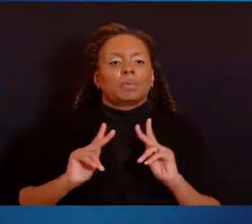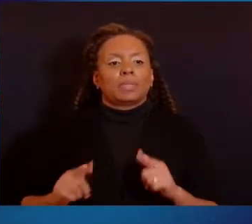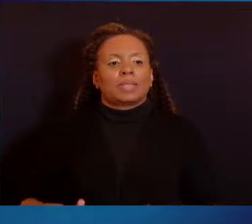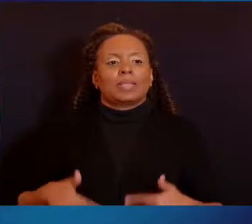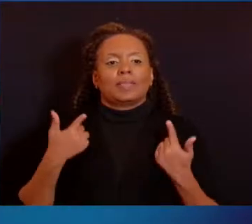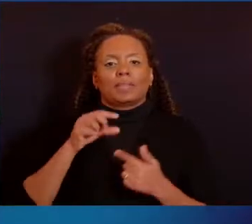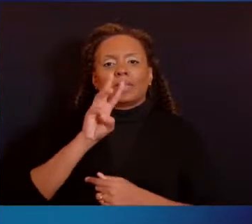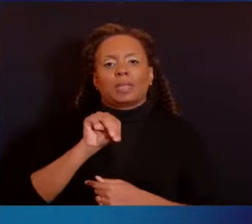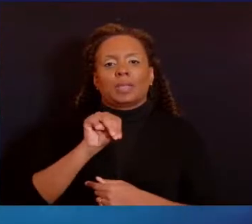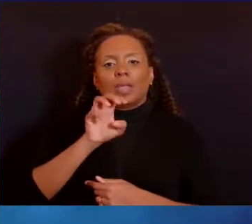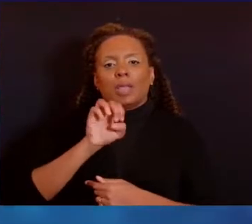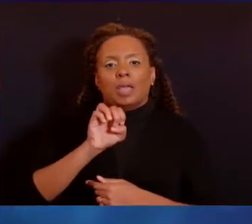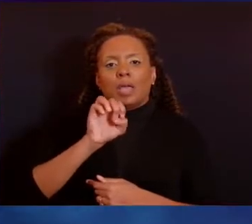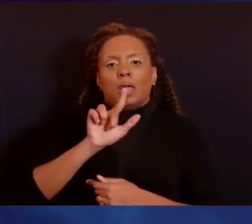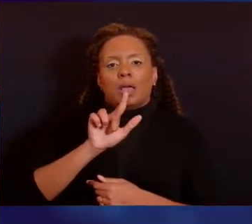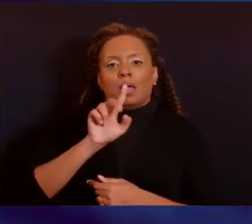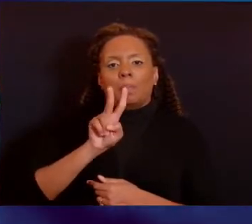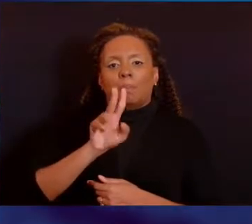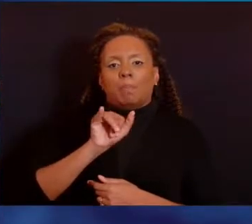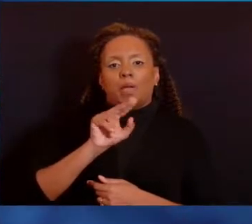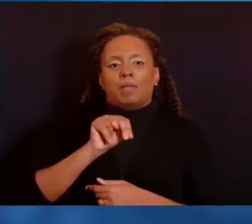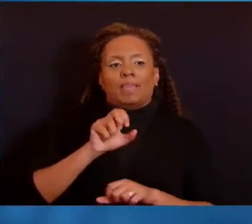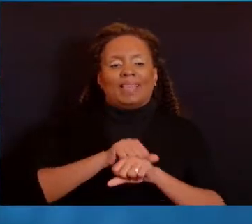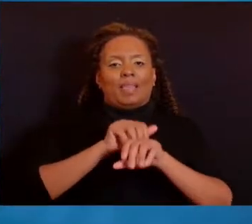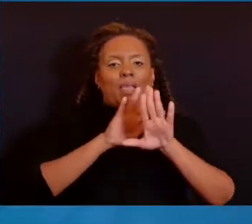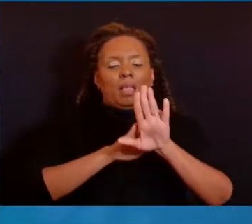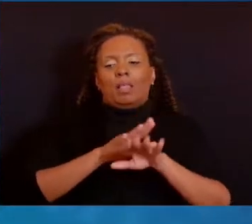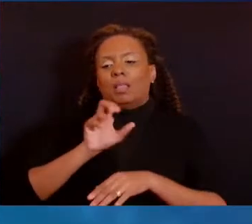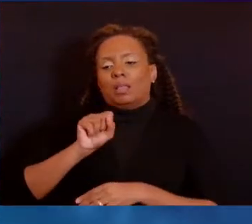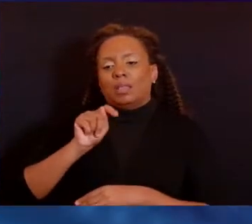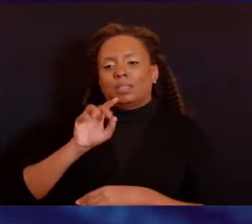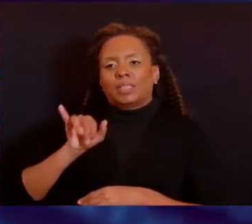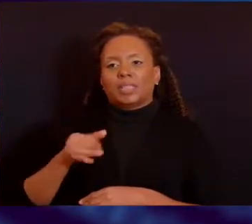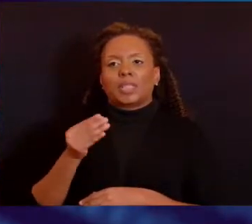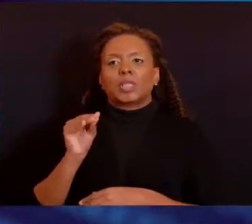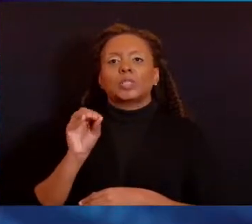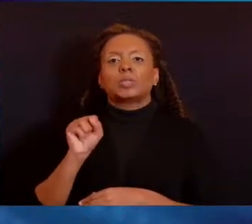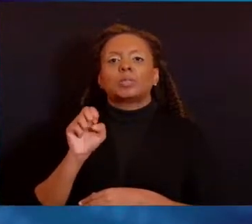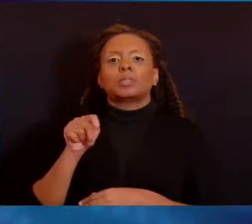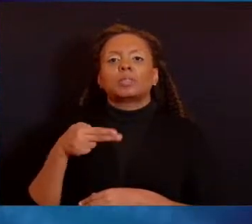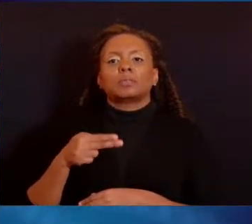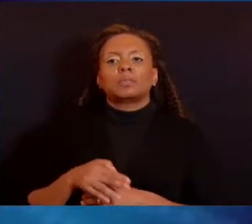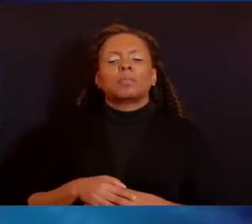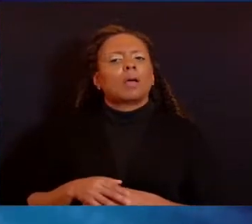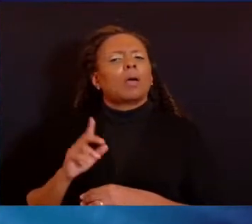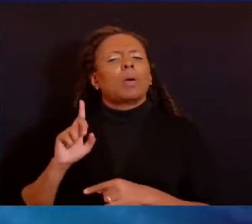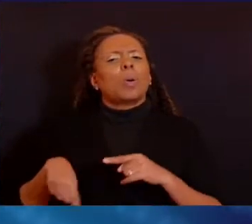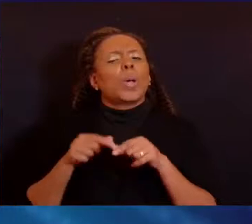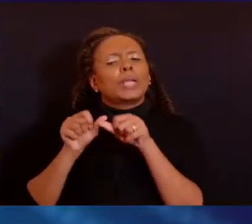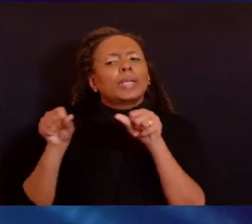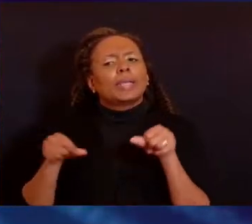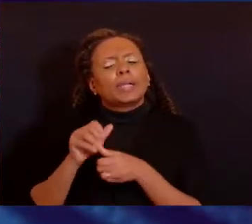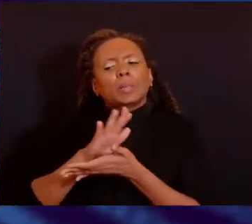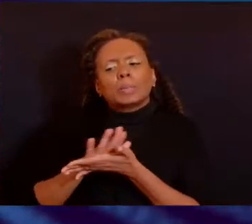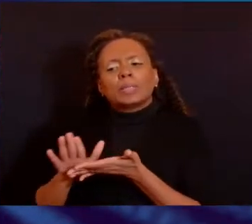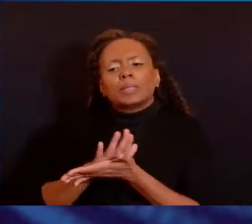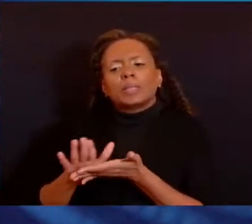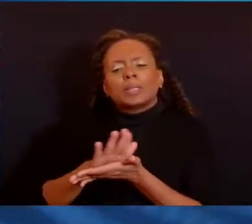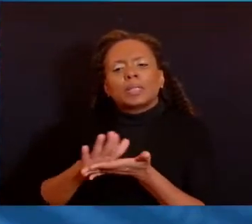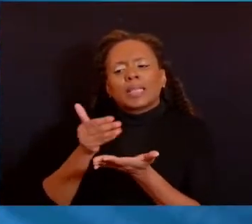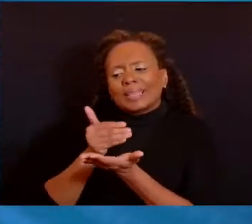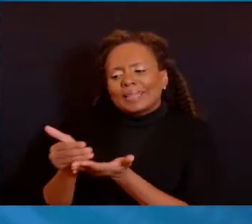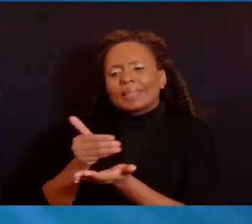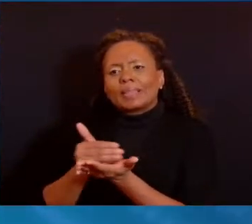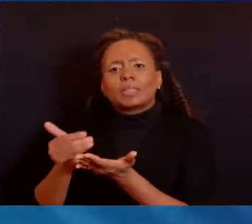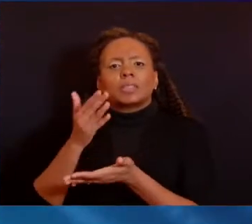Joseph. What is the timeline now? Is it possible to give a timeline yet in terms of when that area will be able to be cleared? There are a